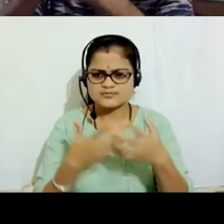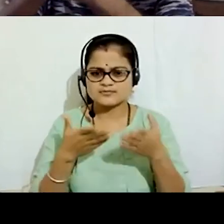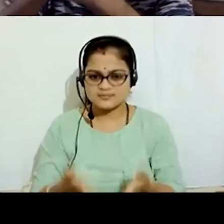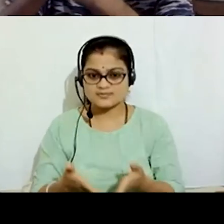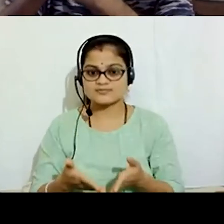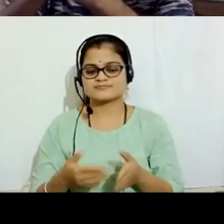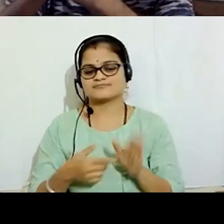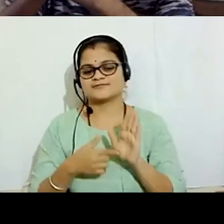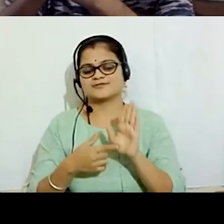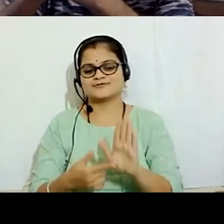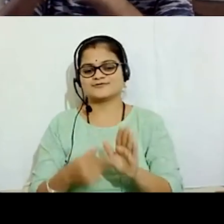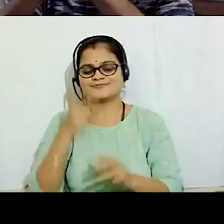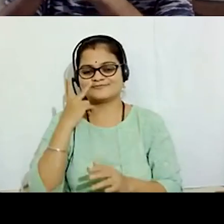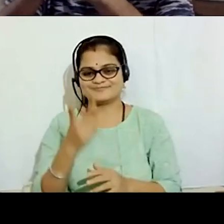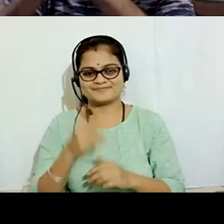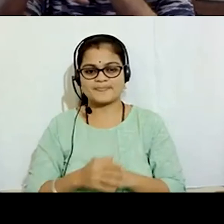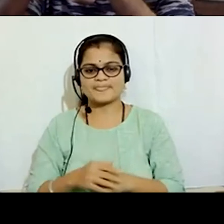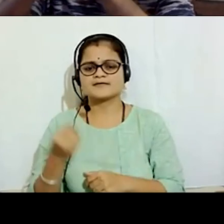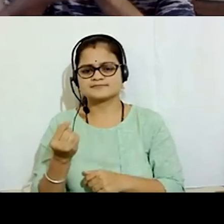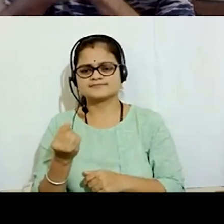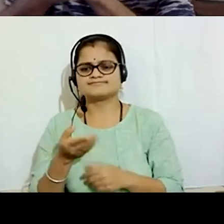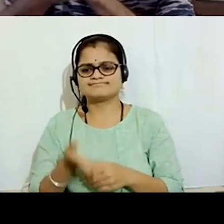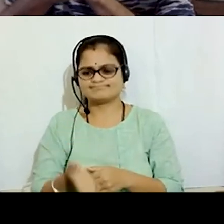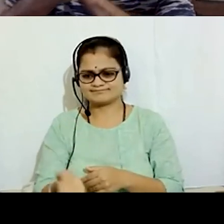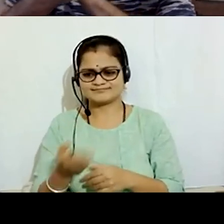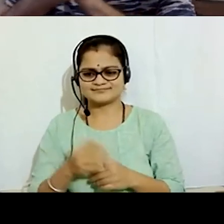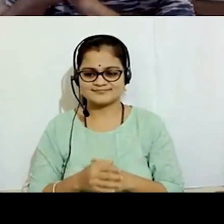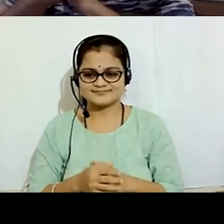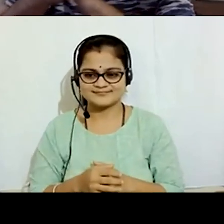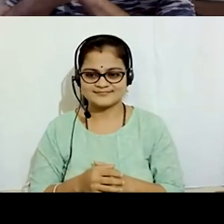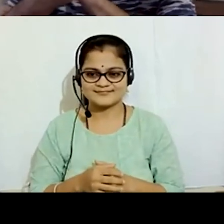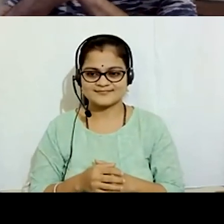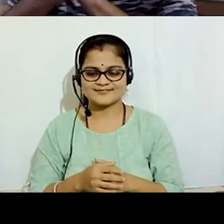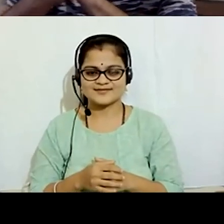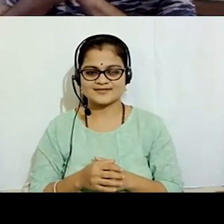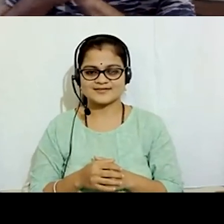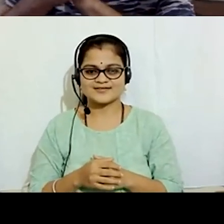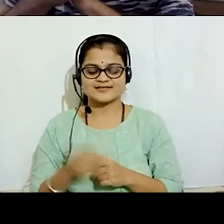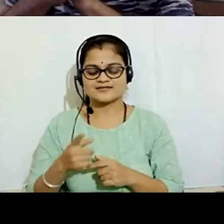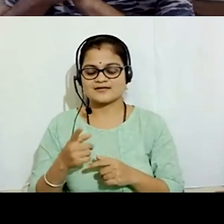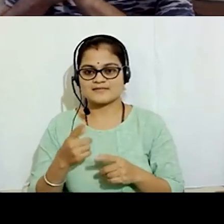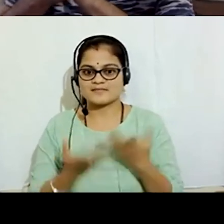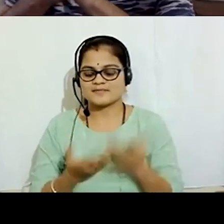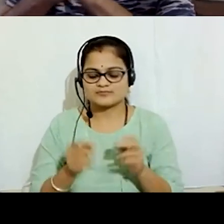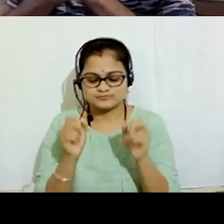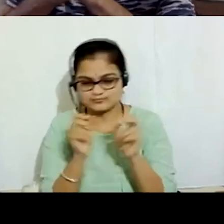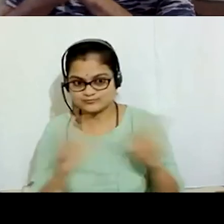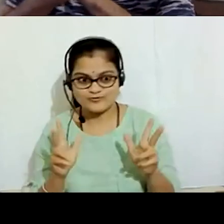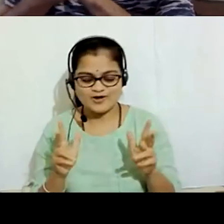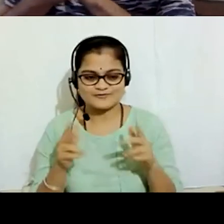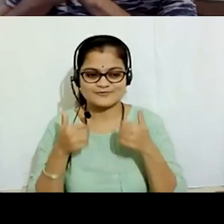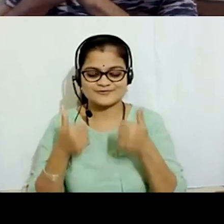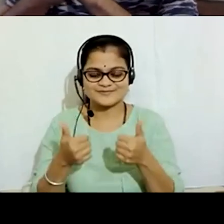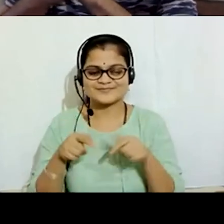and hear in a minute. And I think that was really almost mind-blowing for me, and